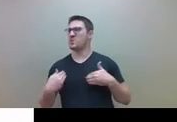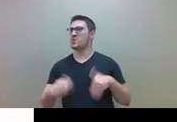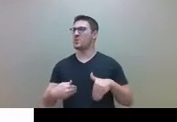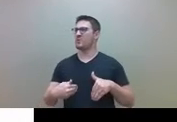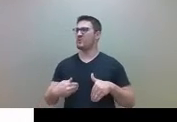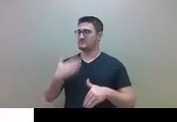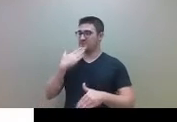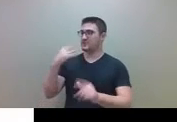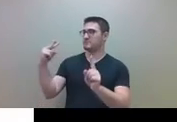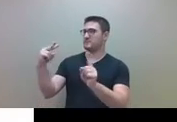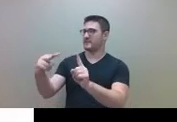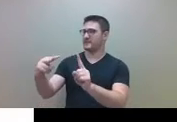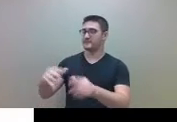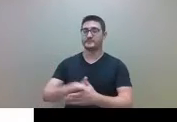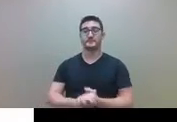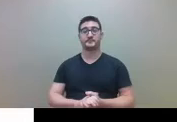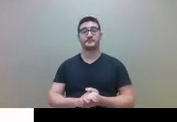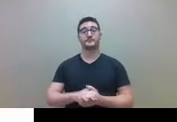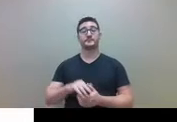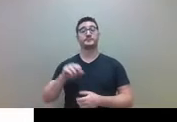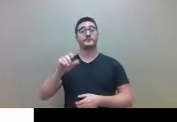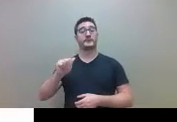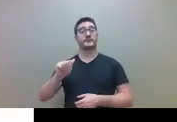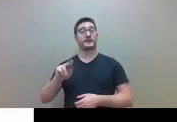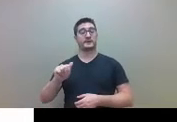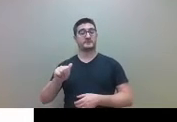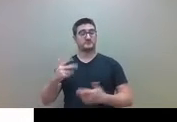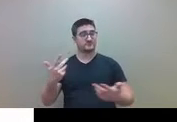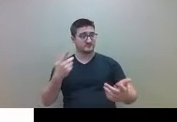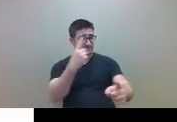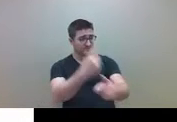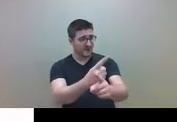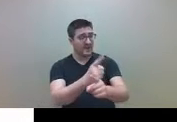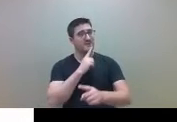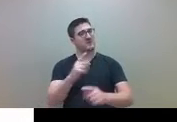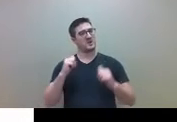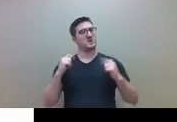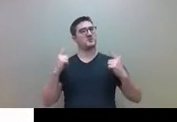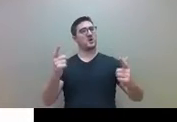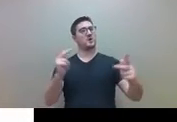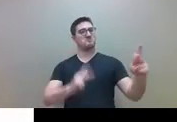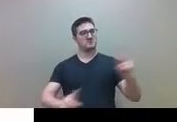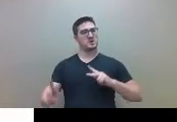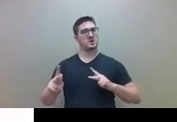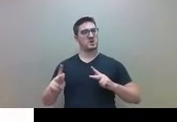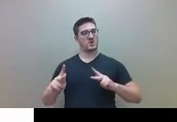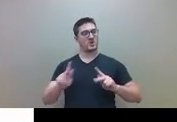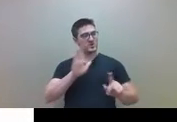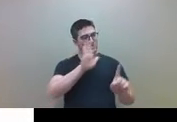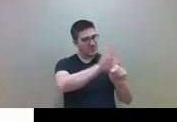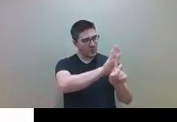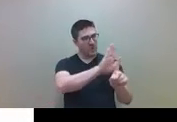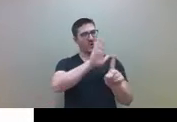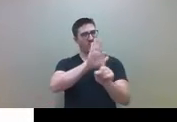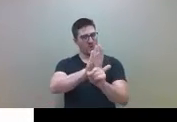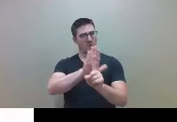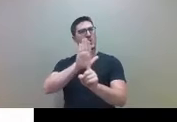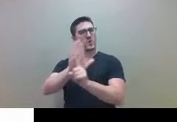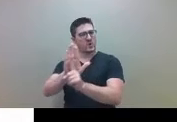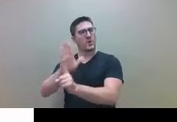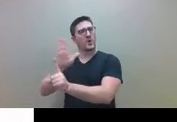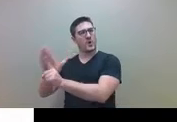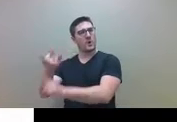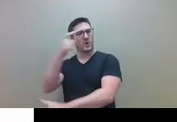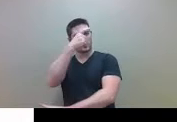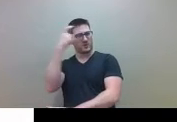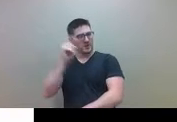to acknowledge that we're individually going through different traumas ourselves in relation to this,